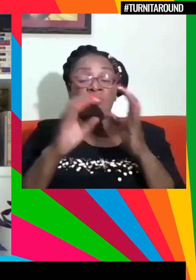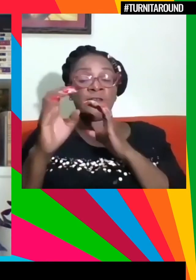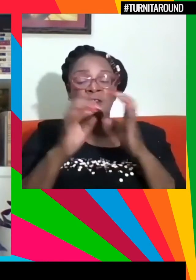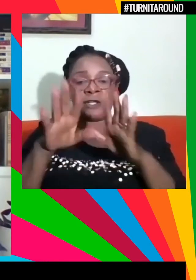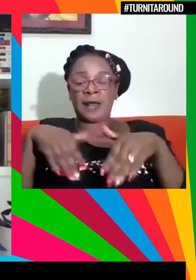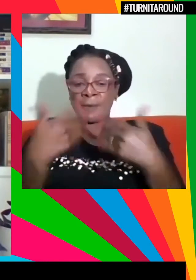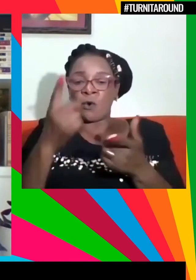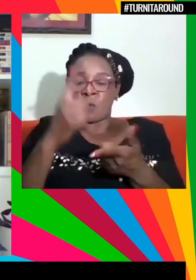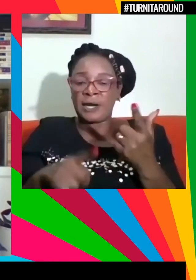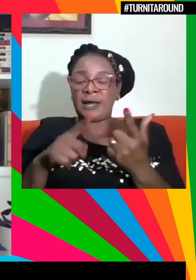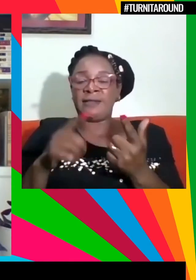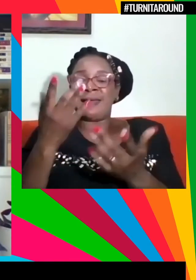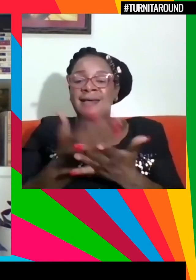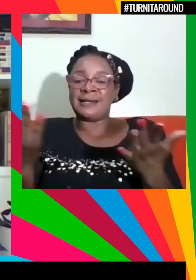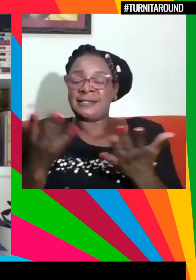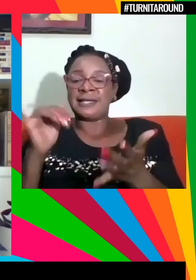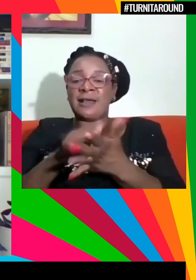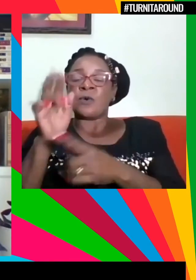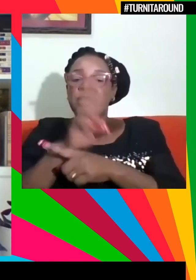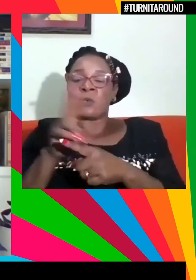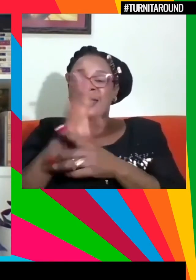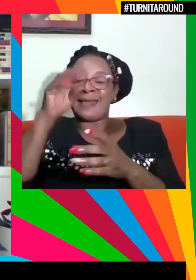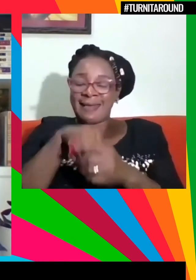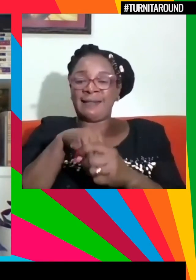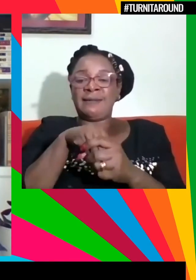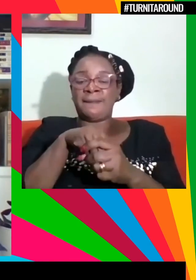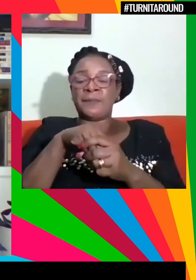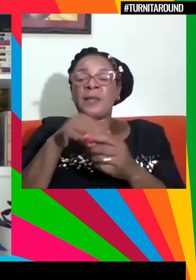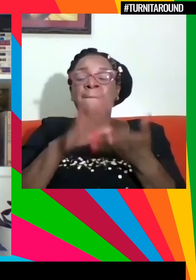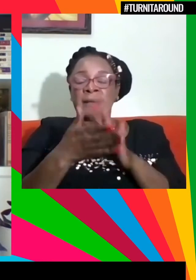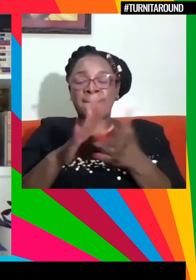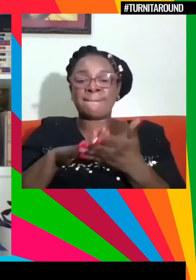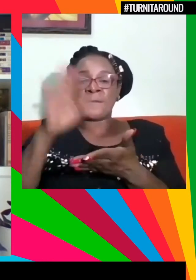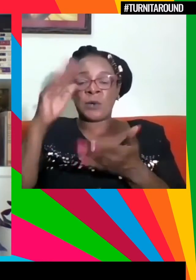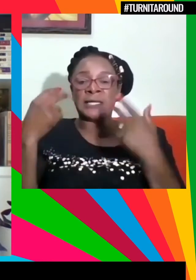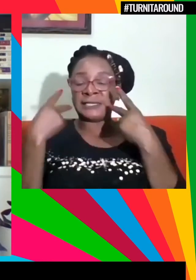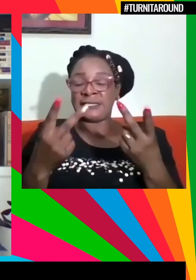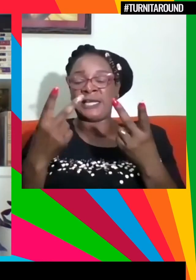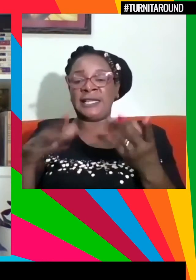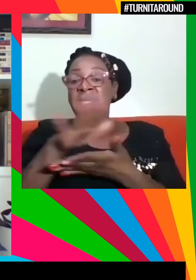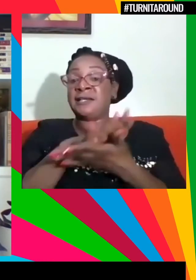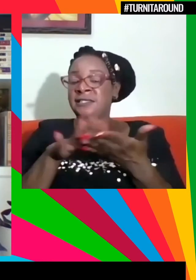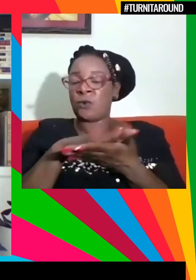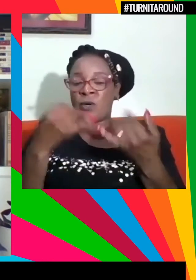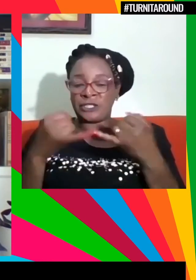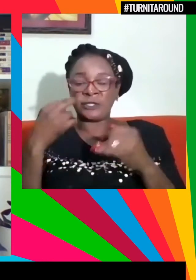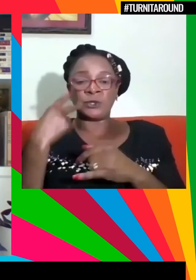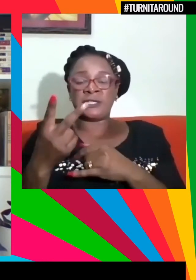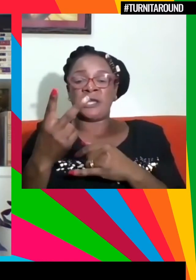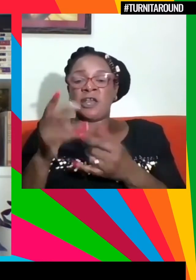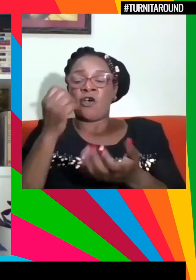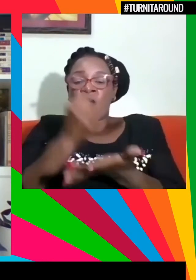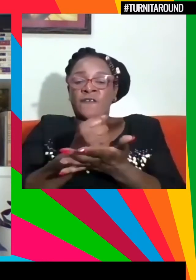what are the ingredients that go into the products is starting to be more prevalent, I'm seeing, in the building industry, and people are looking at setting out office spaces